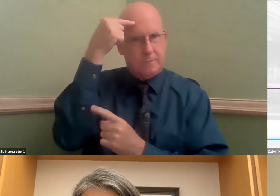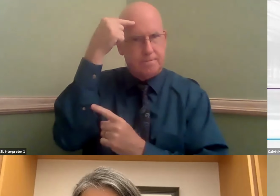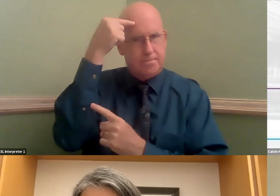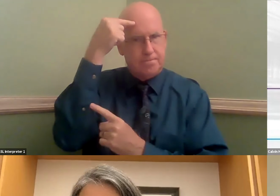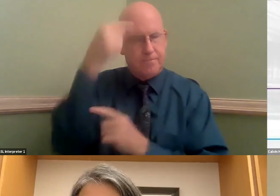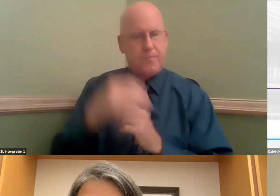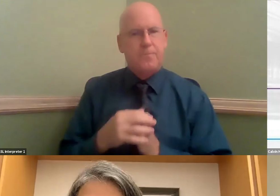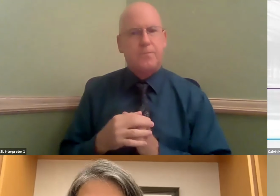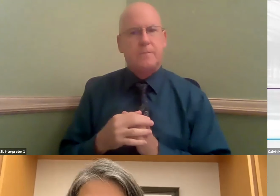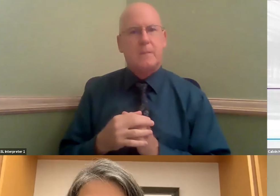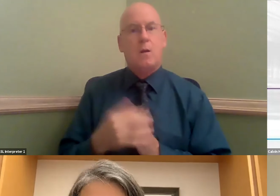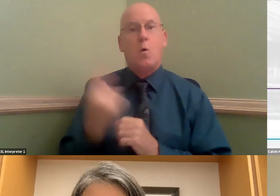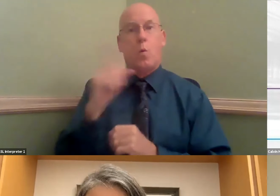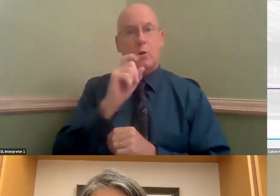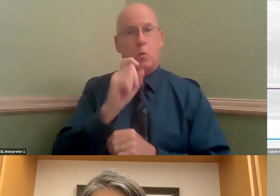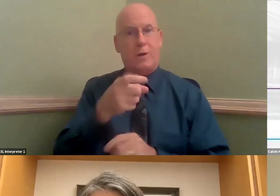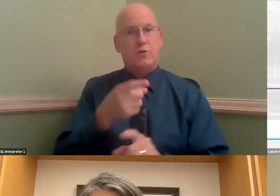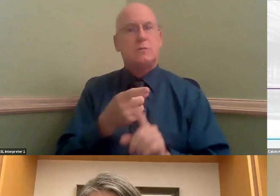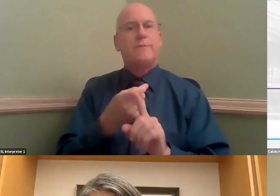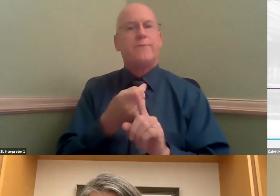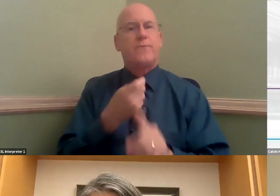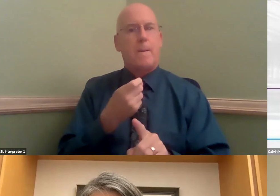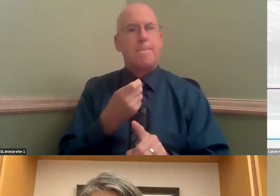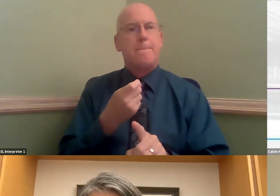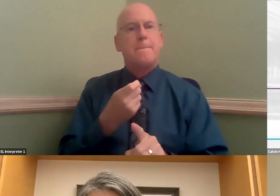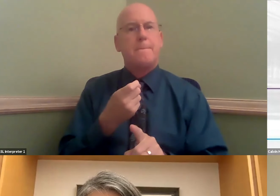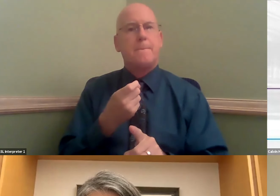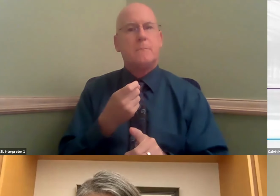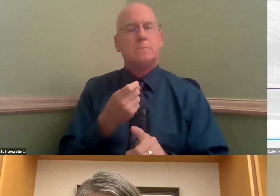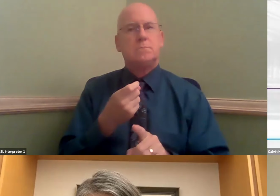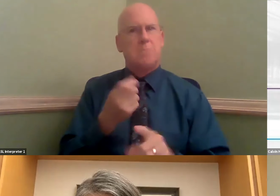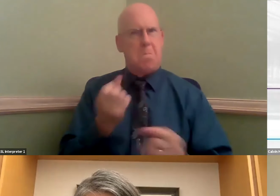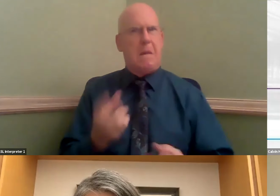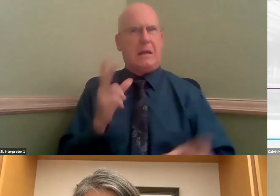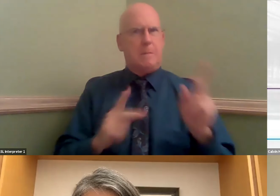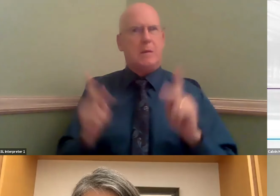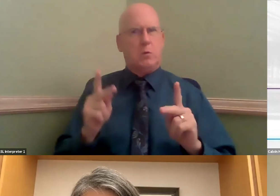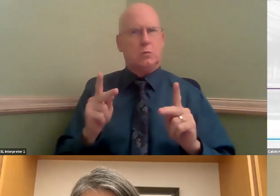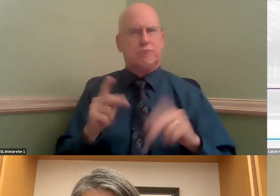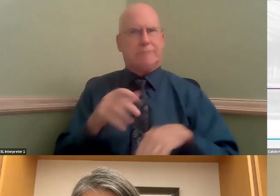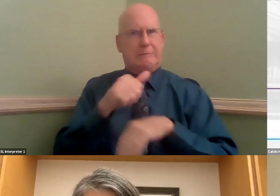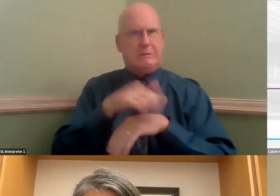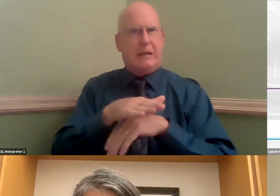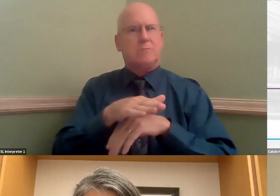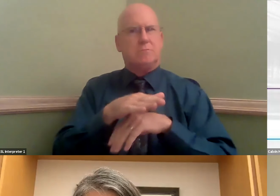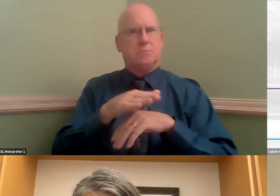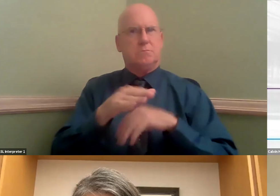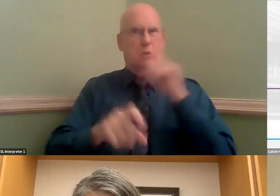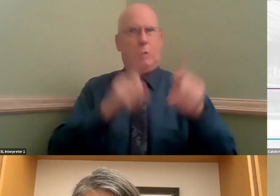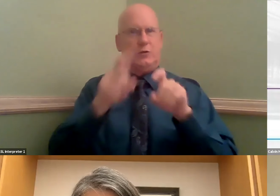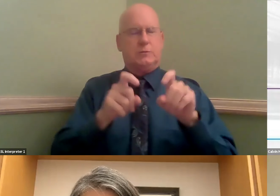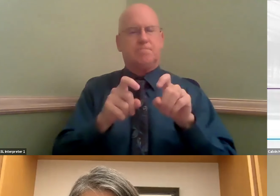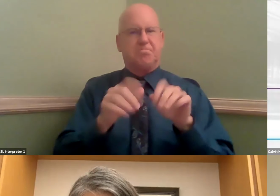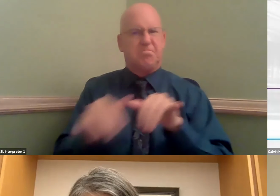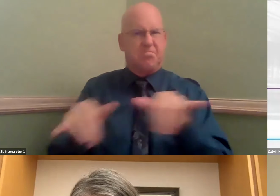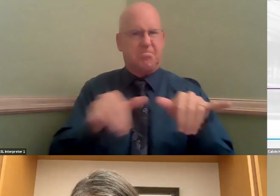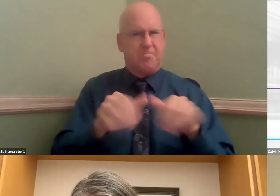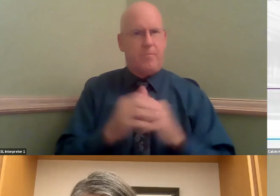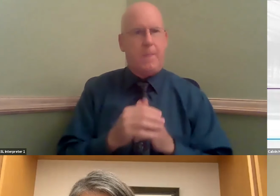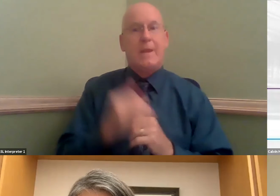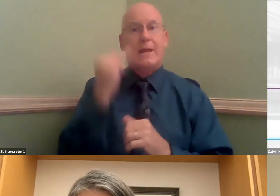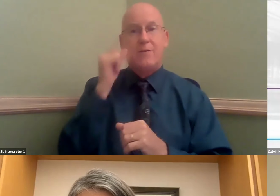from our studies and from the body of people who are helping to put this together, they said, if you were